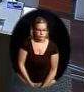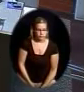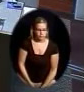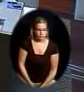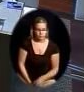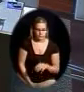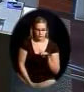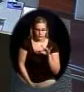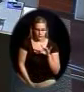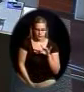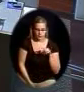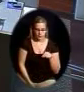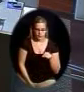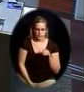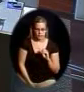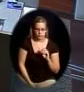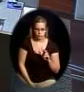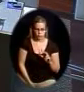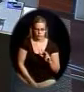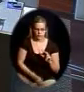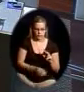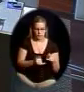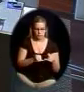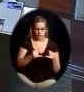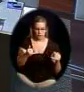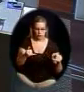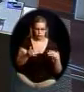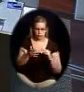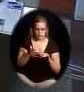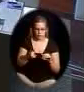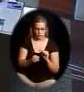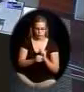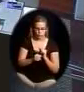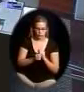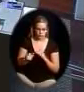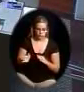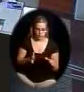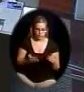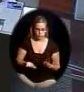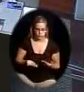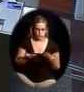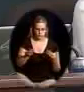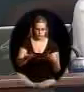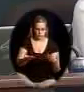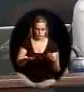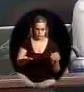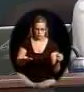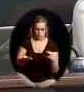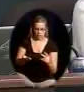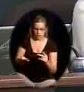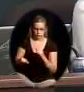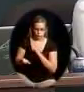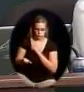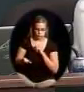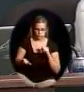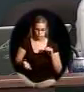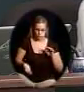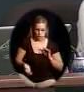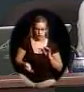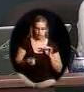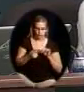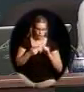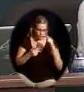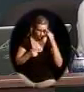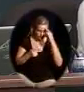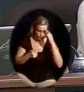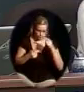On 8.03, boundary study group work plan, just a recommendation back to staff to take under advisement that